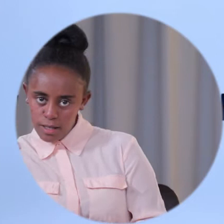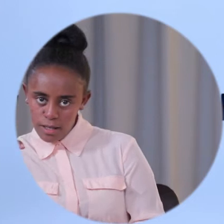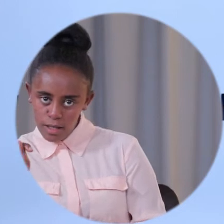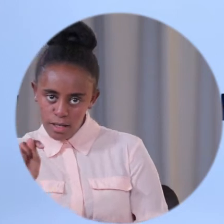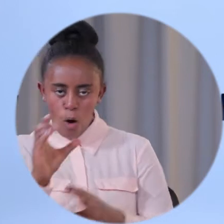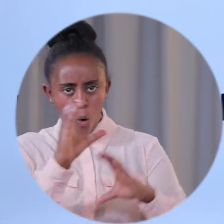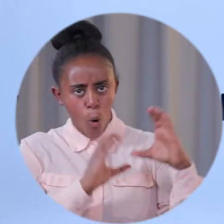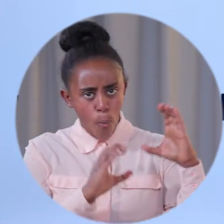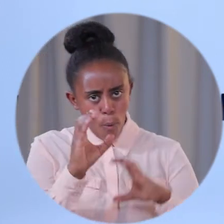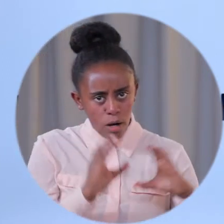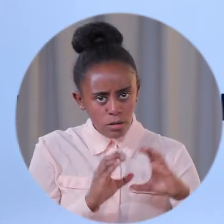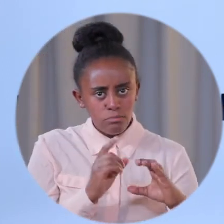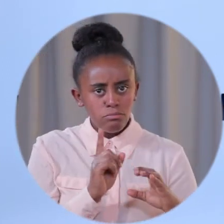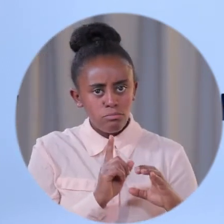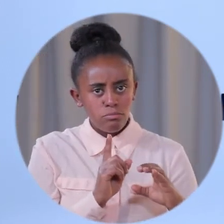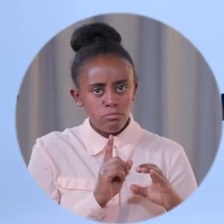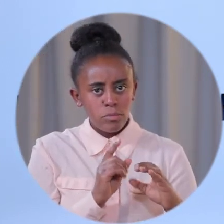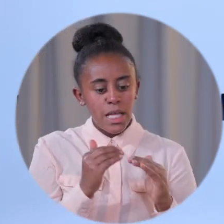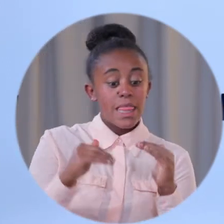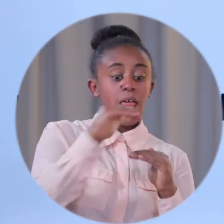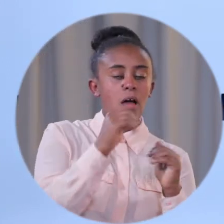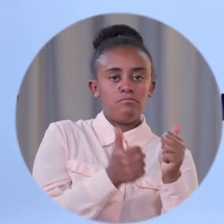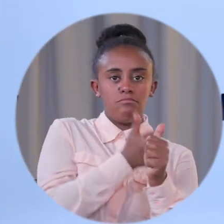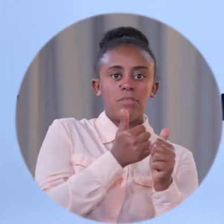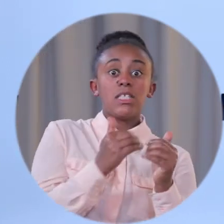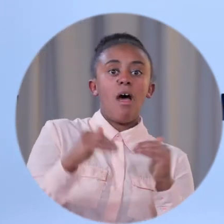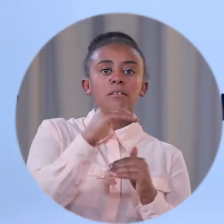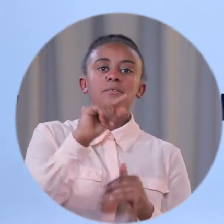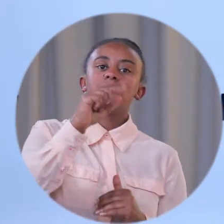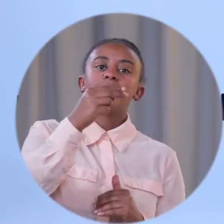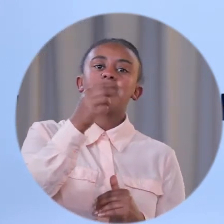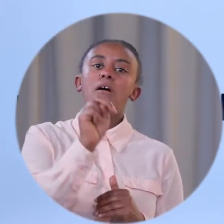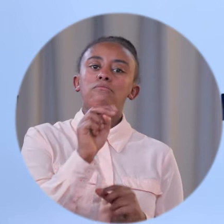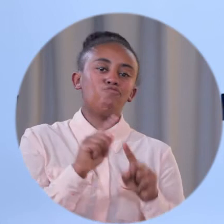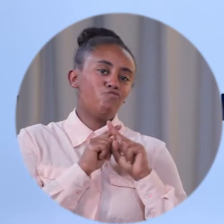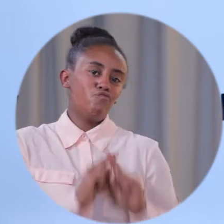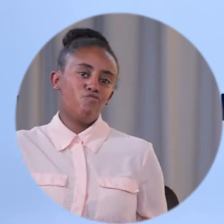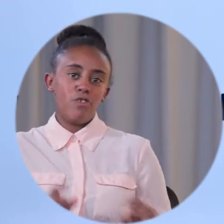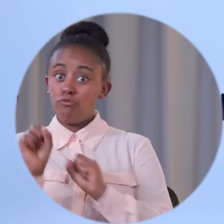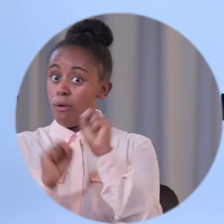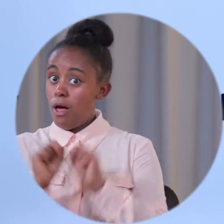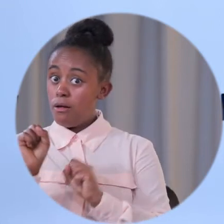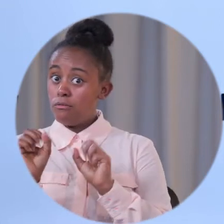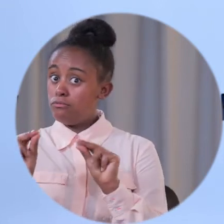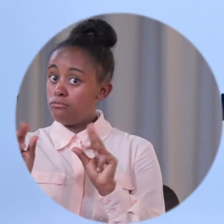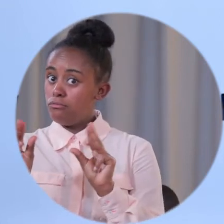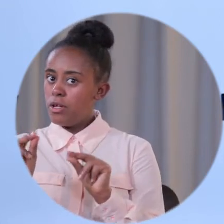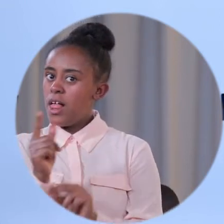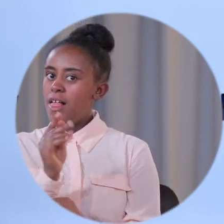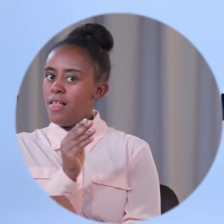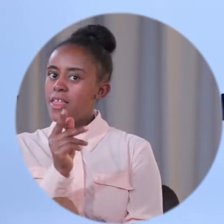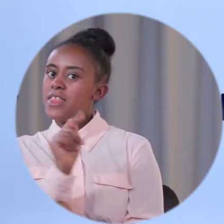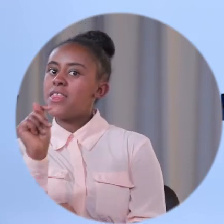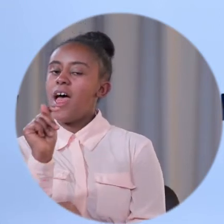Comparative degree, it is followed by than. But in the superlative degree, we use